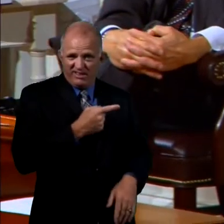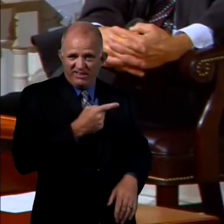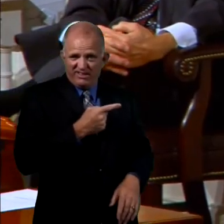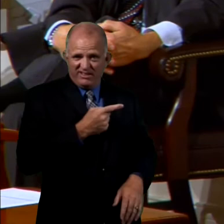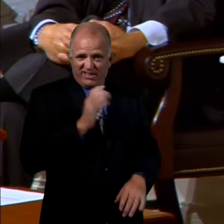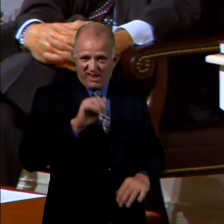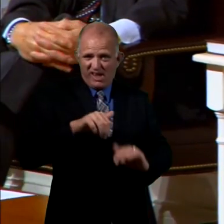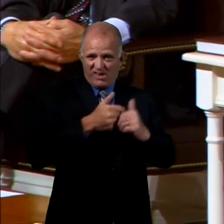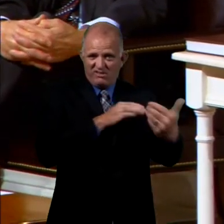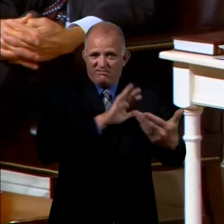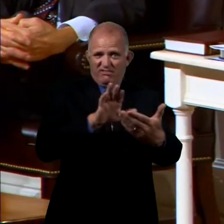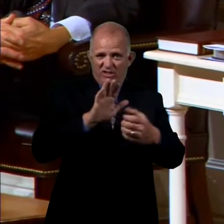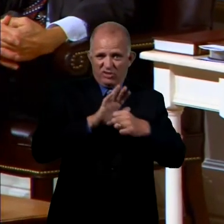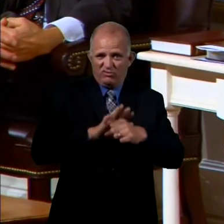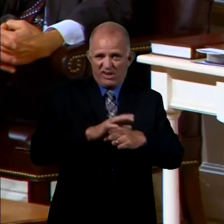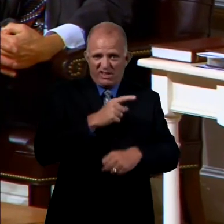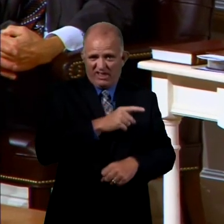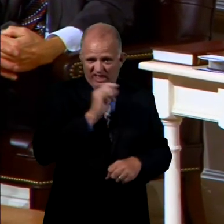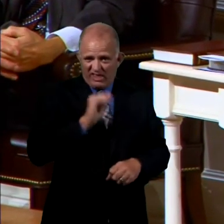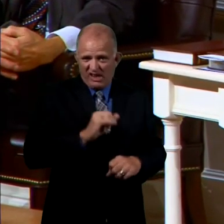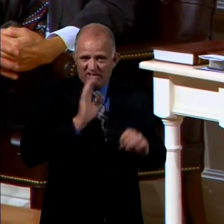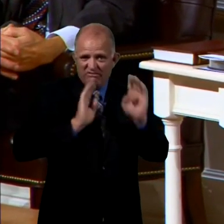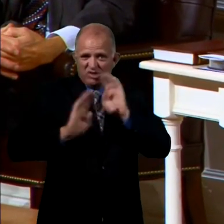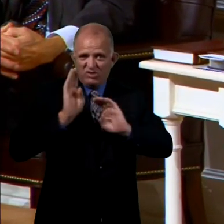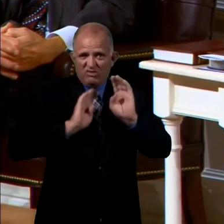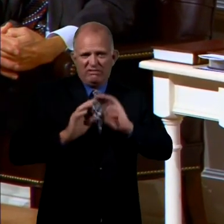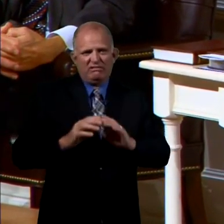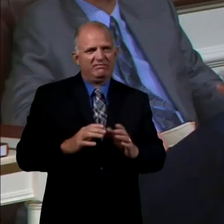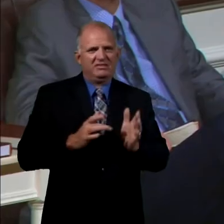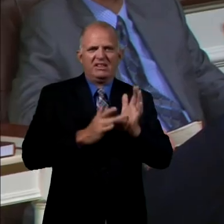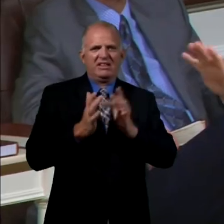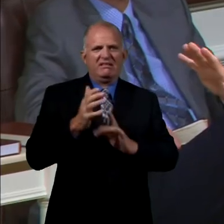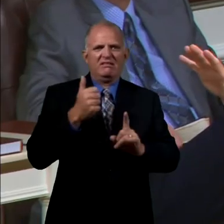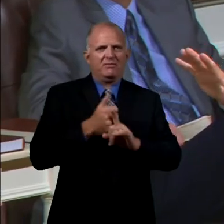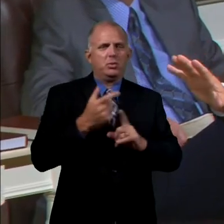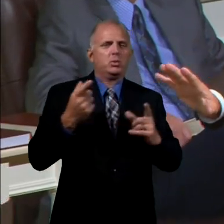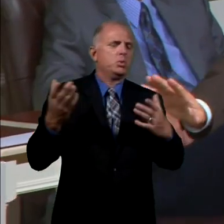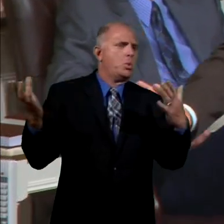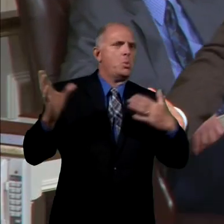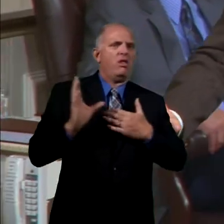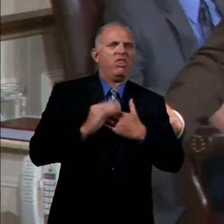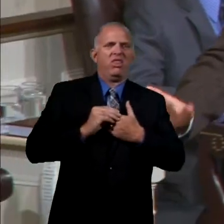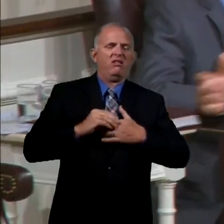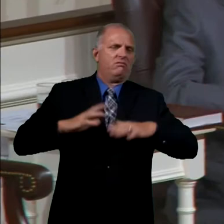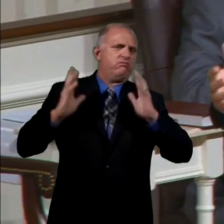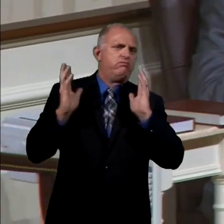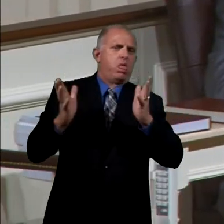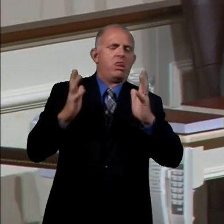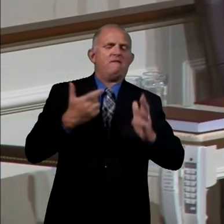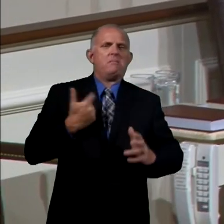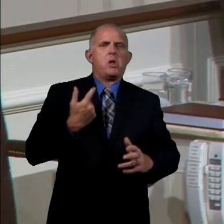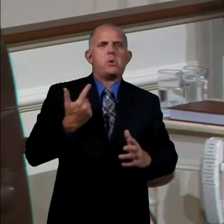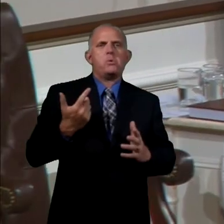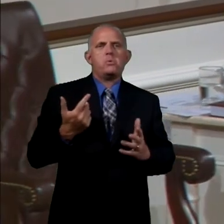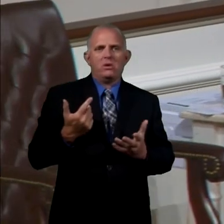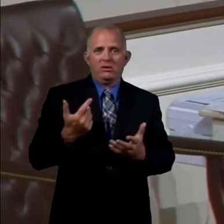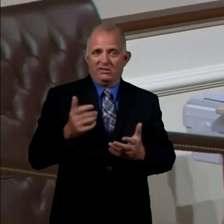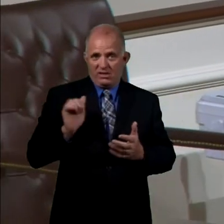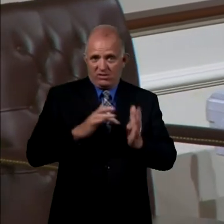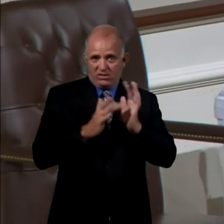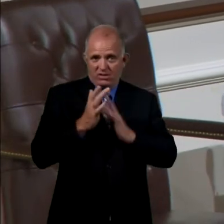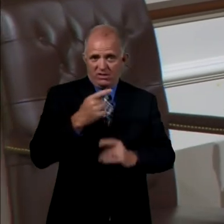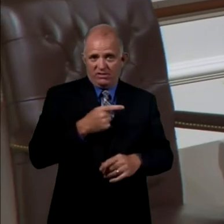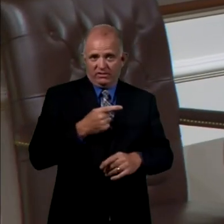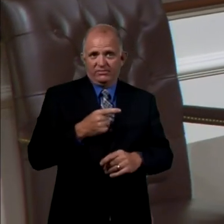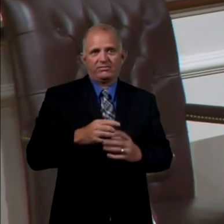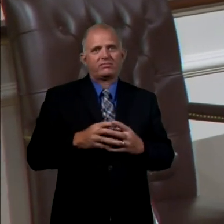that frustration? Did Jesus become so depleted that he says, look, leave me alone today? As people came bombarded, did he ever say, you know what, I've got to check